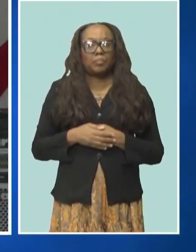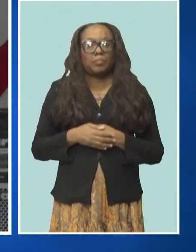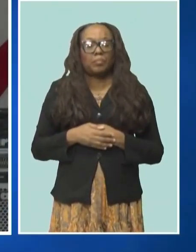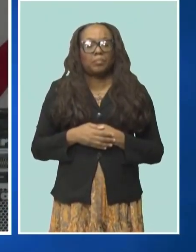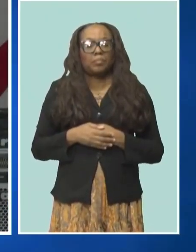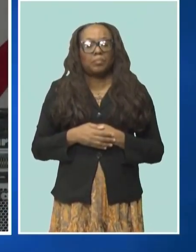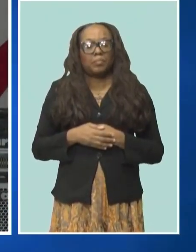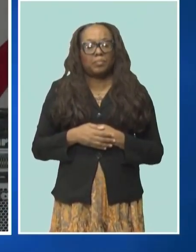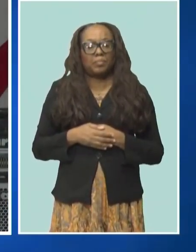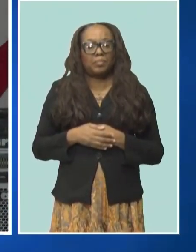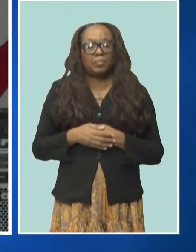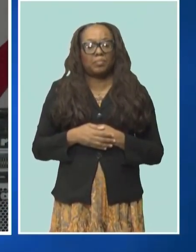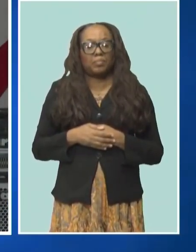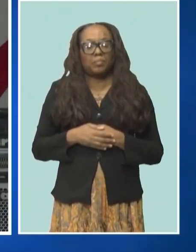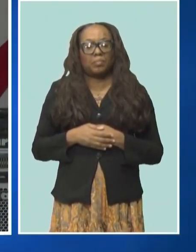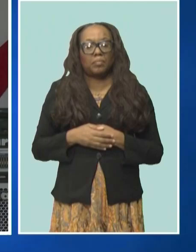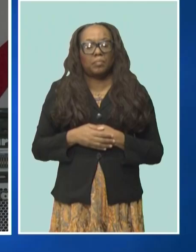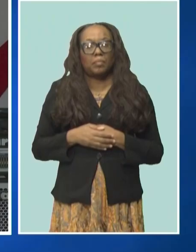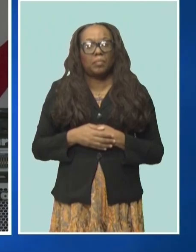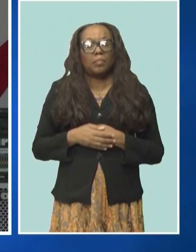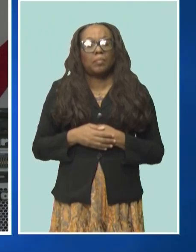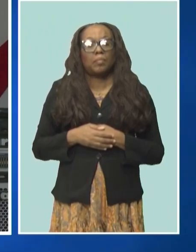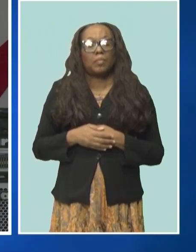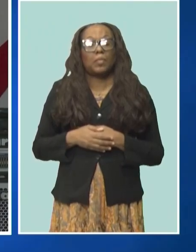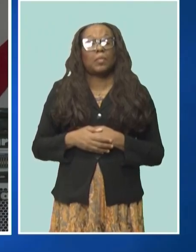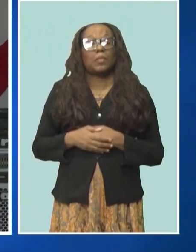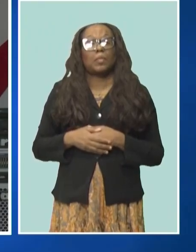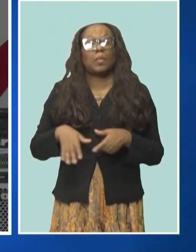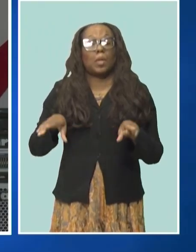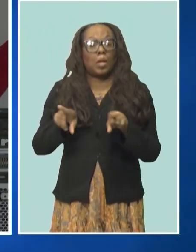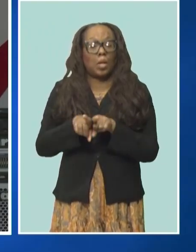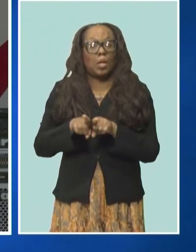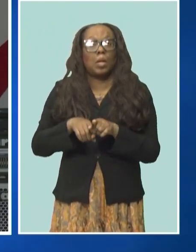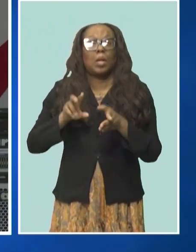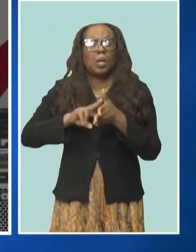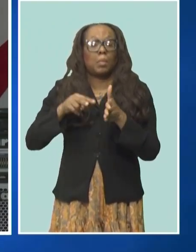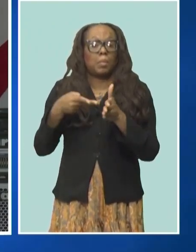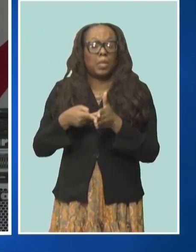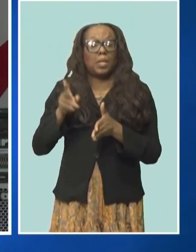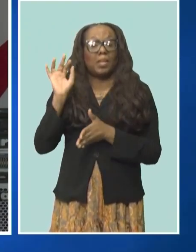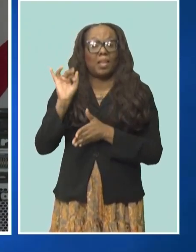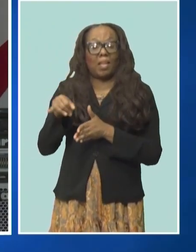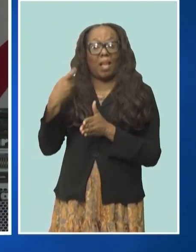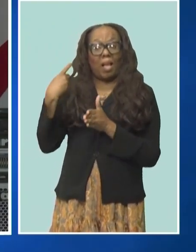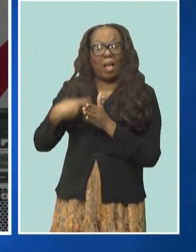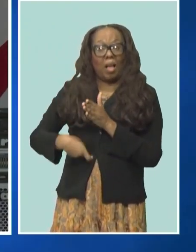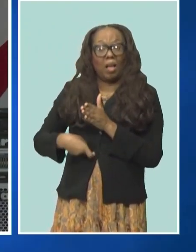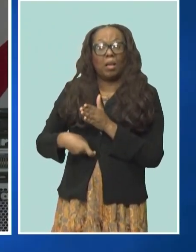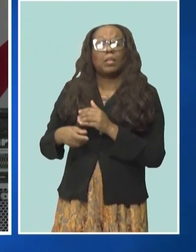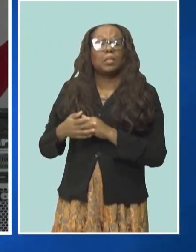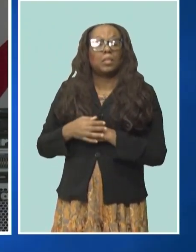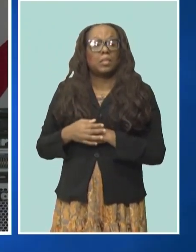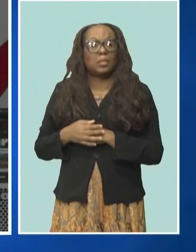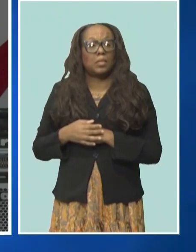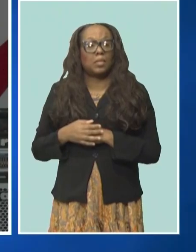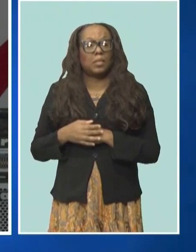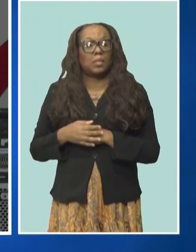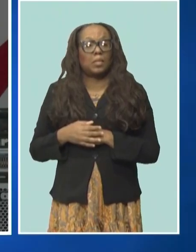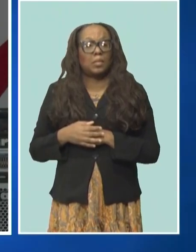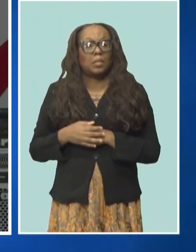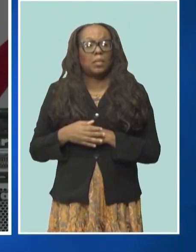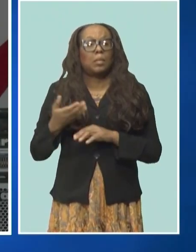publicized will indicate to you that minimum wage will move from